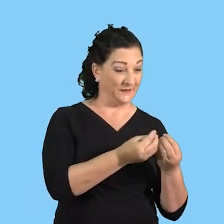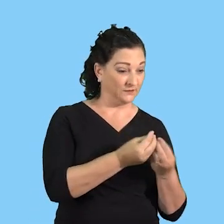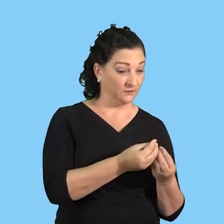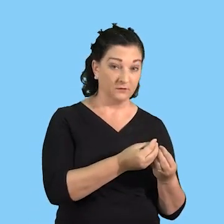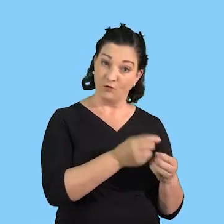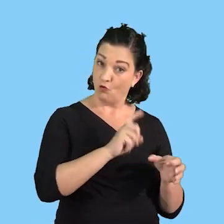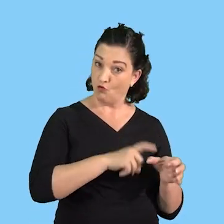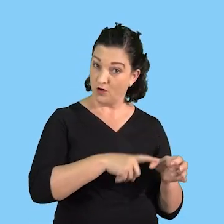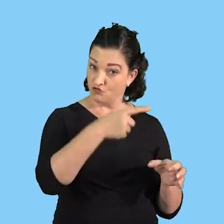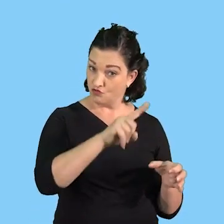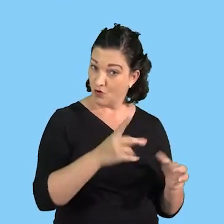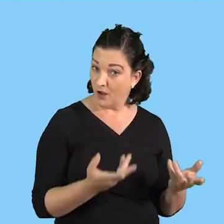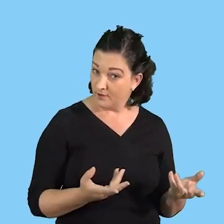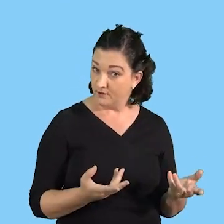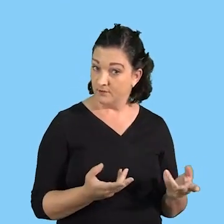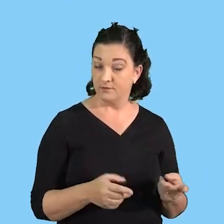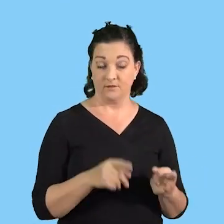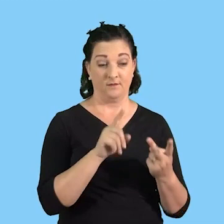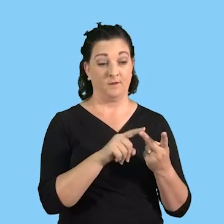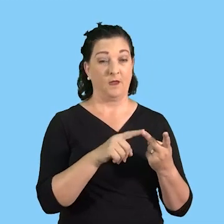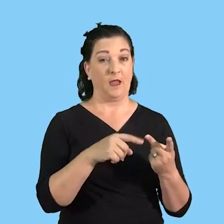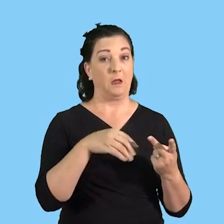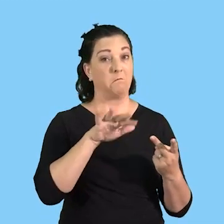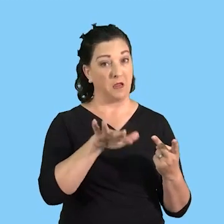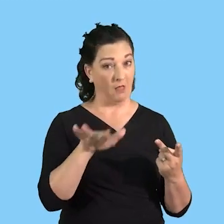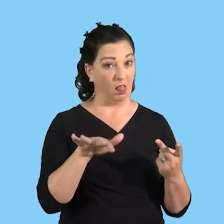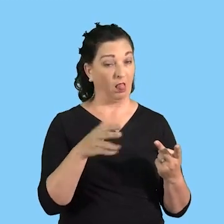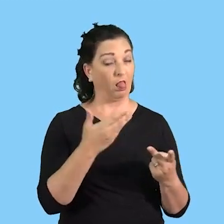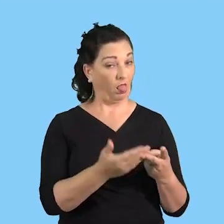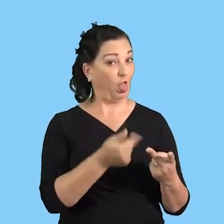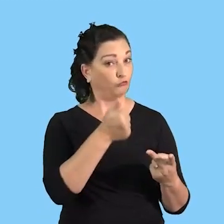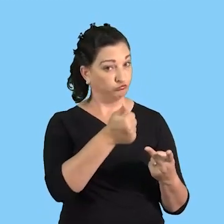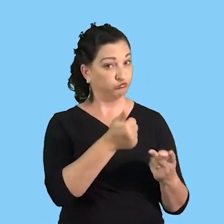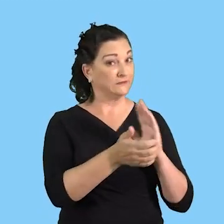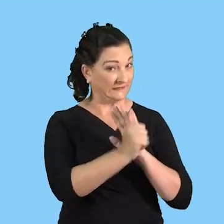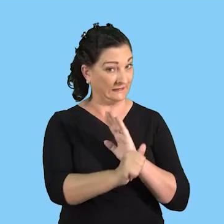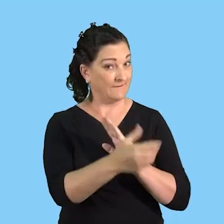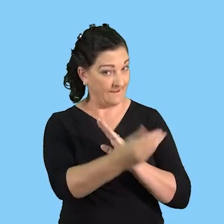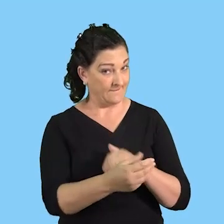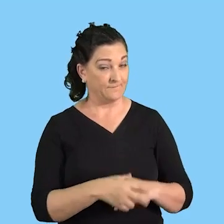quality and if the employees are skilled enough to produce a quality product.